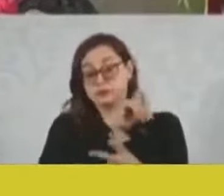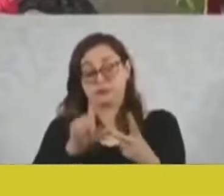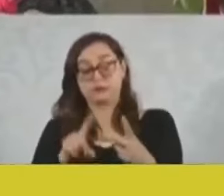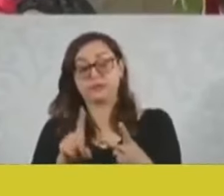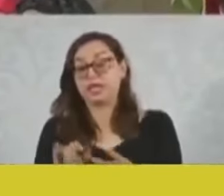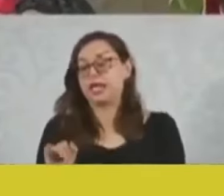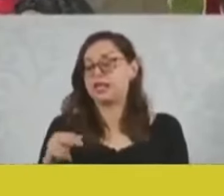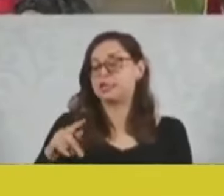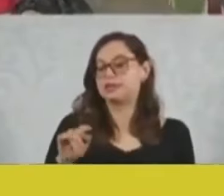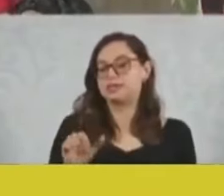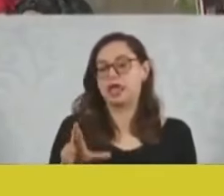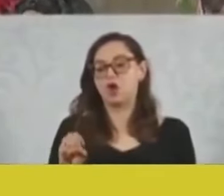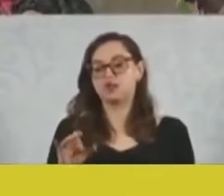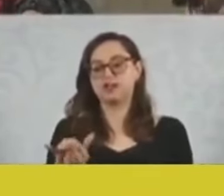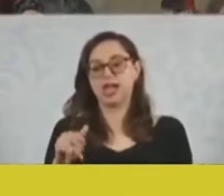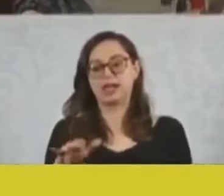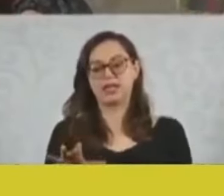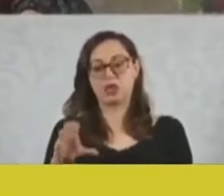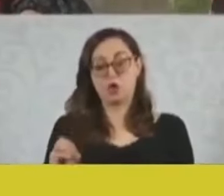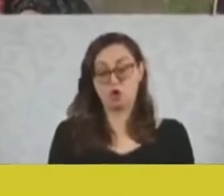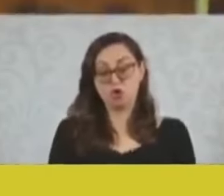regarding the interoceanic train,